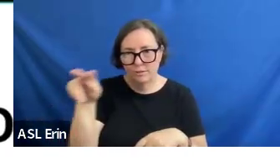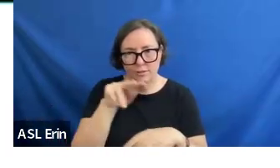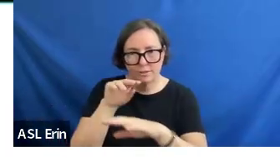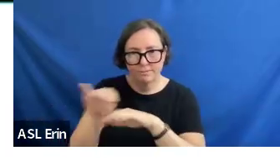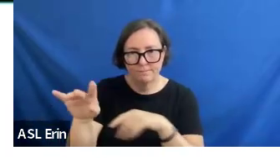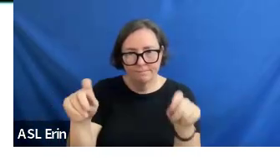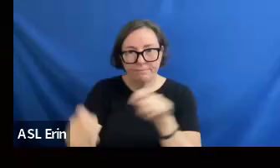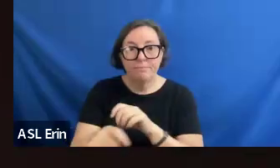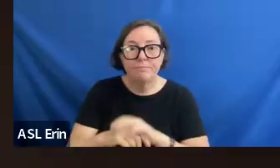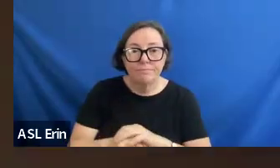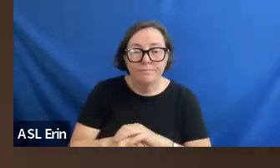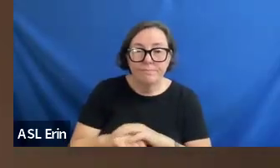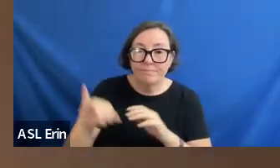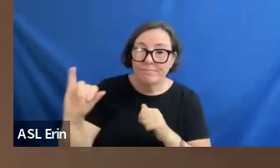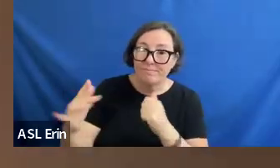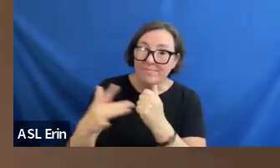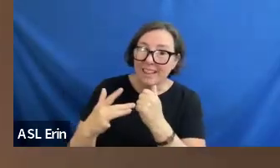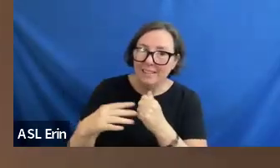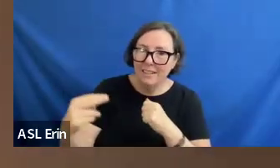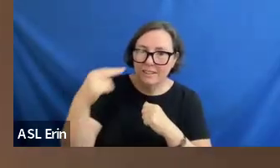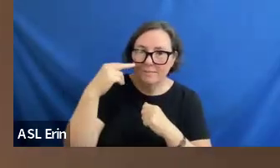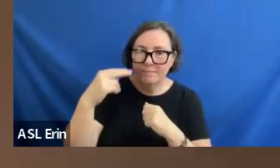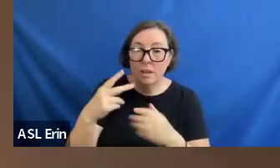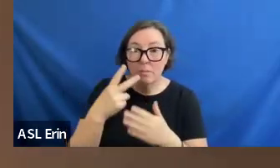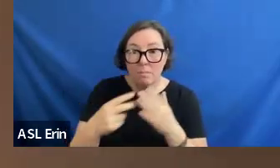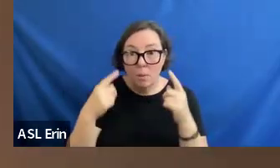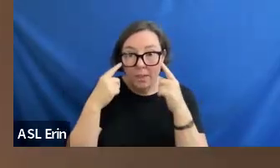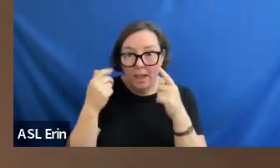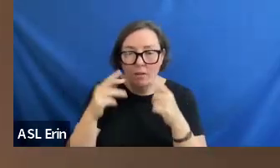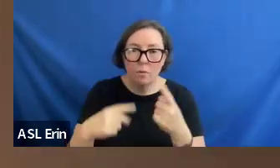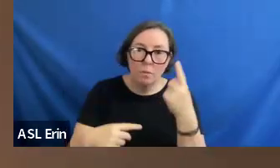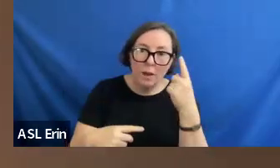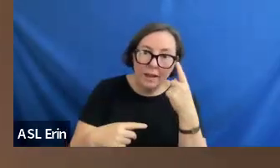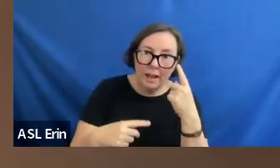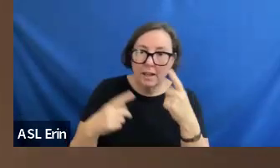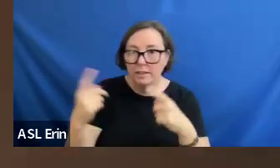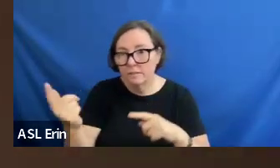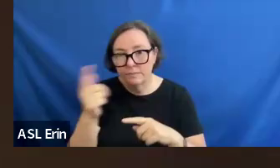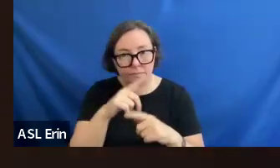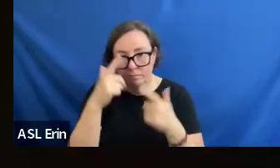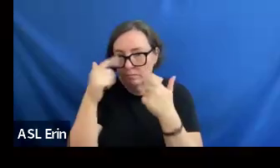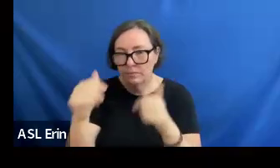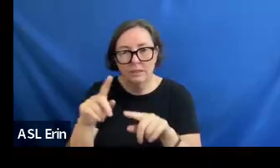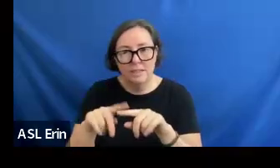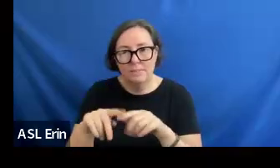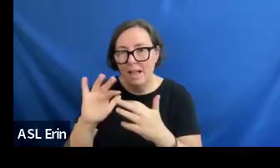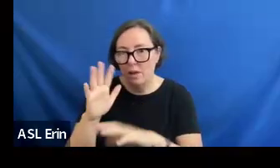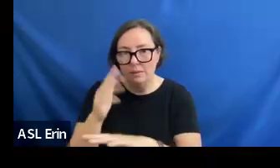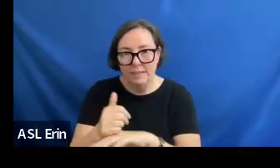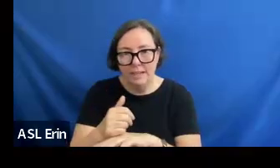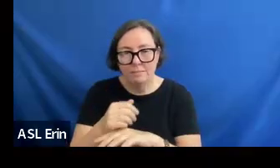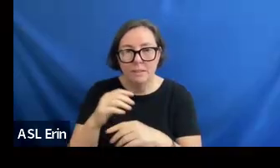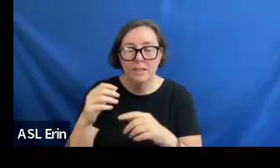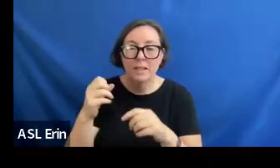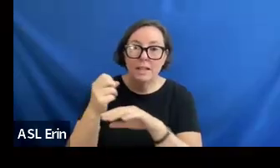Tobii Dynavox eye tracking technology can track one or both eyes across a variety of conditions, having overcome barriers like bright